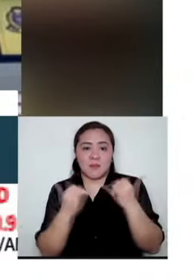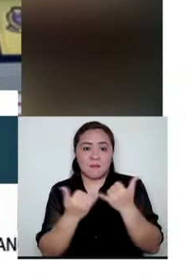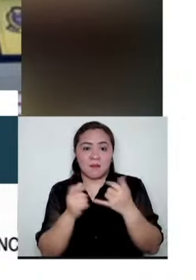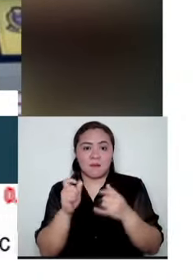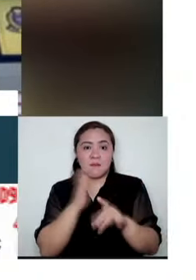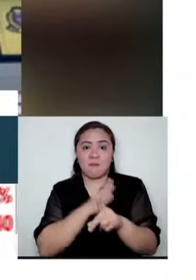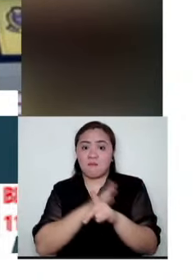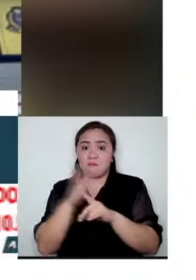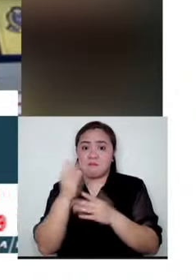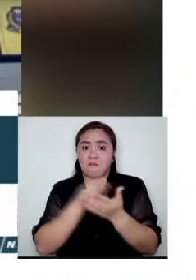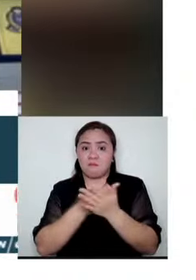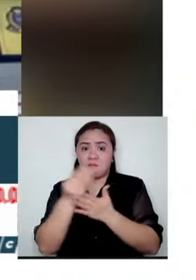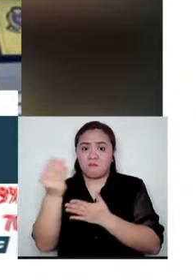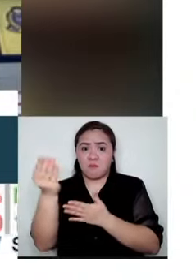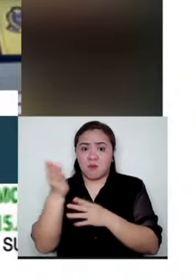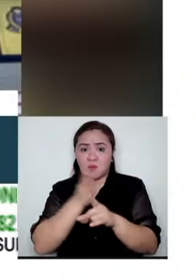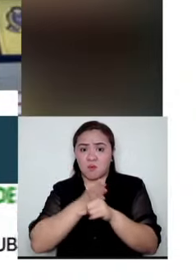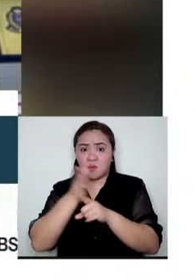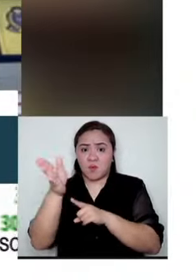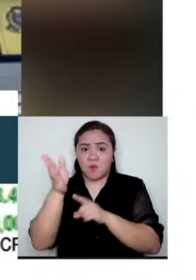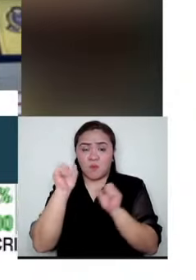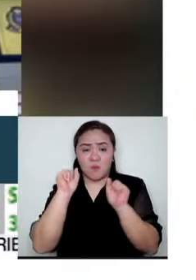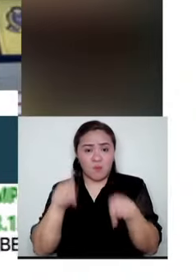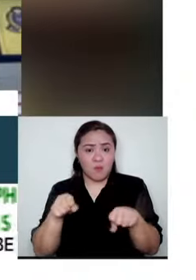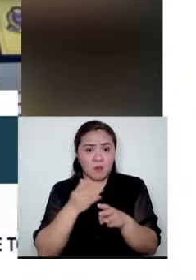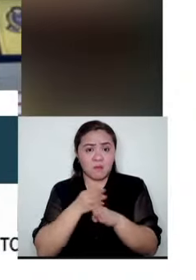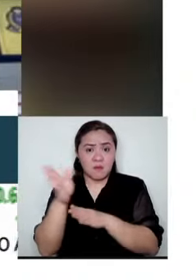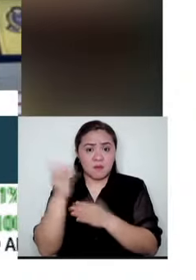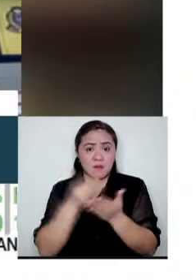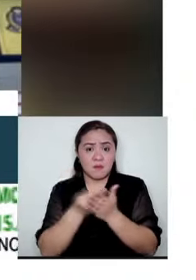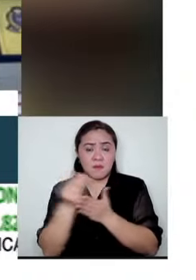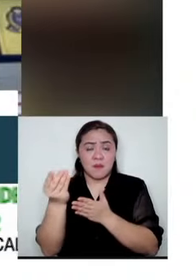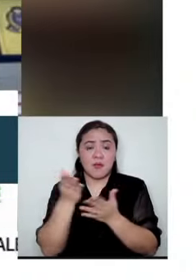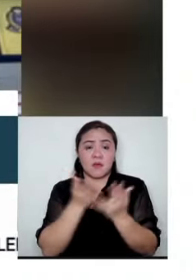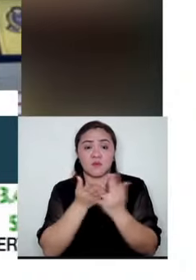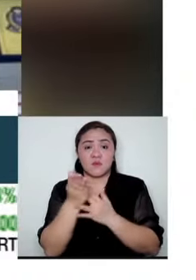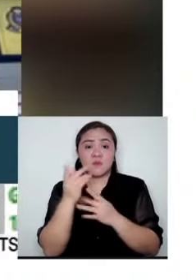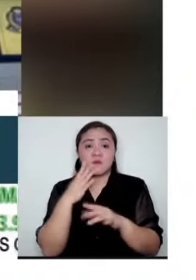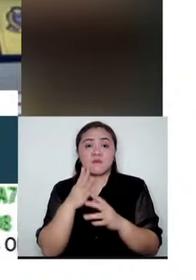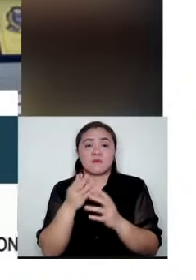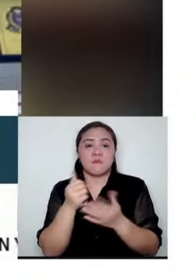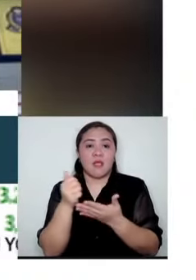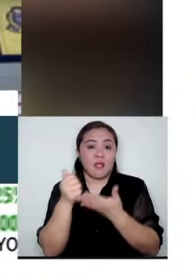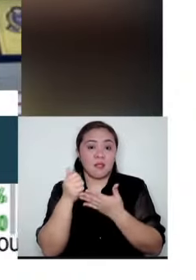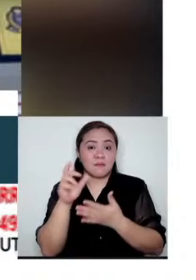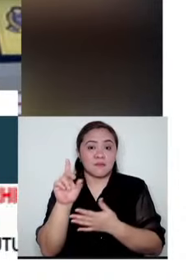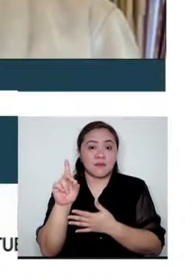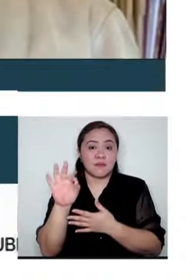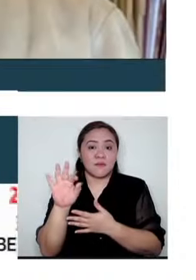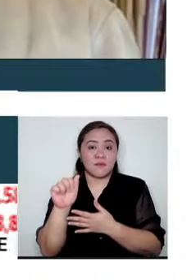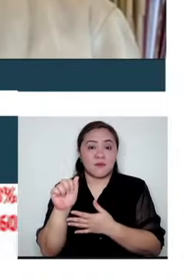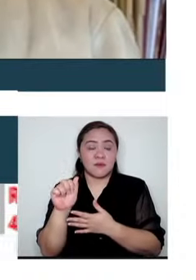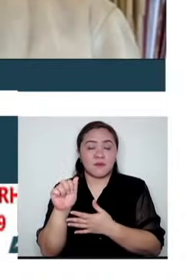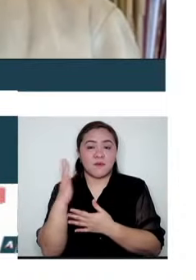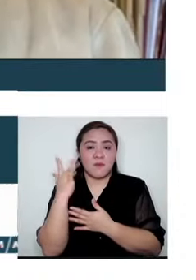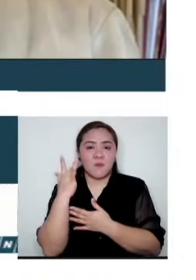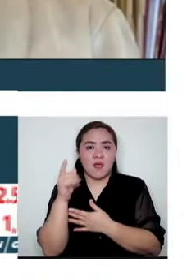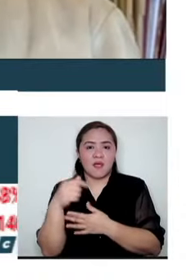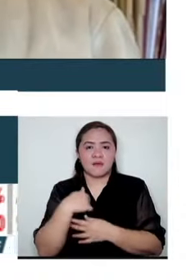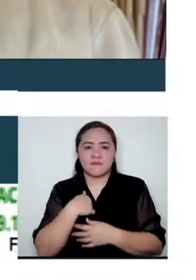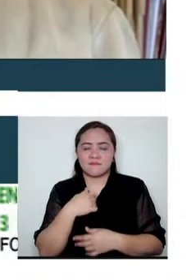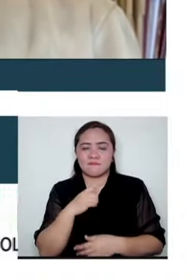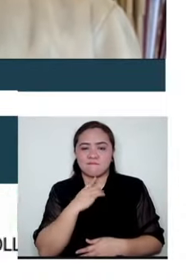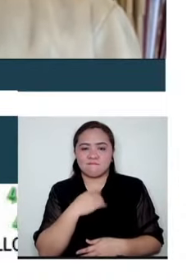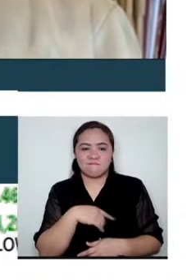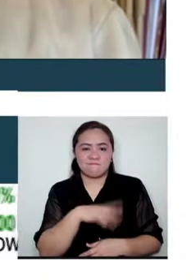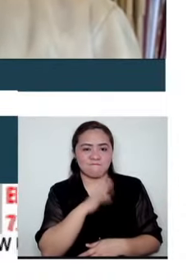They should be able to purchase directly with the help of the Department of Foreign Affairs. Kasi alam mo, Senator, I've been talking to a